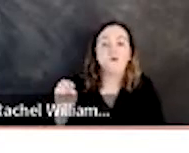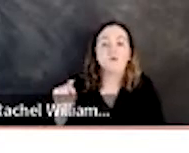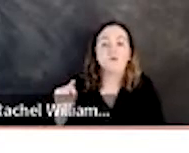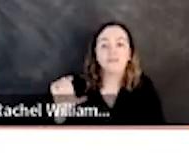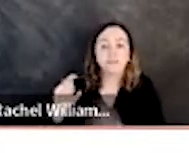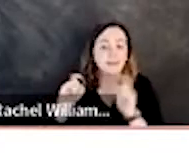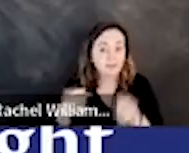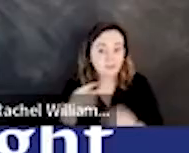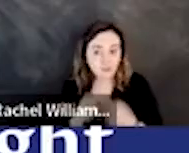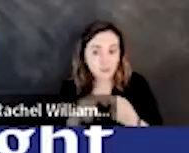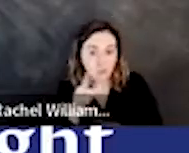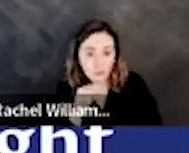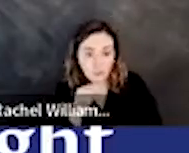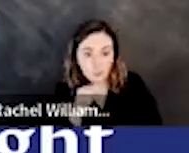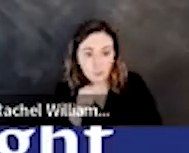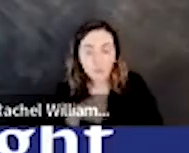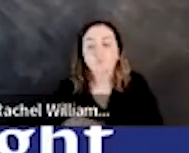to